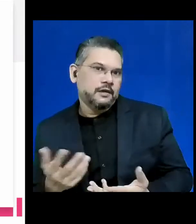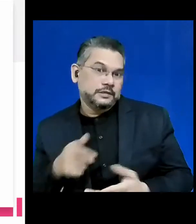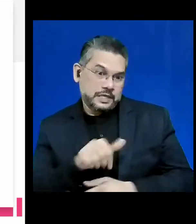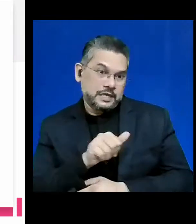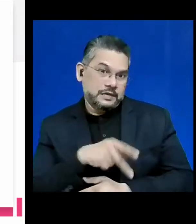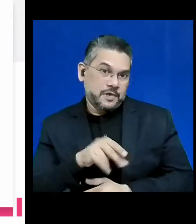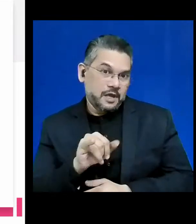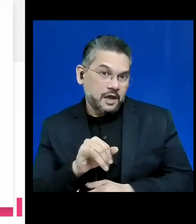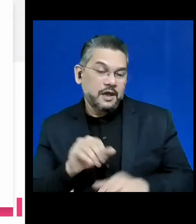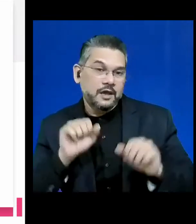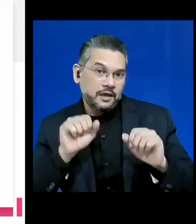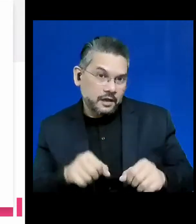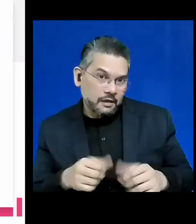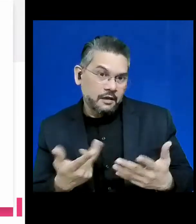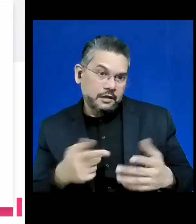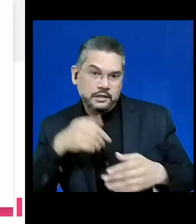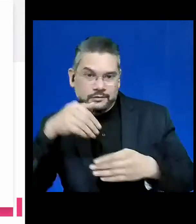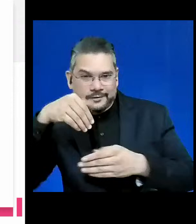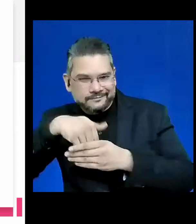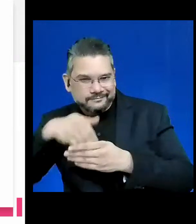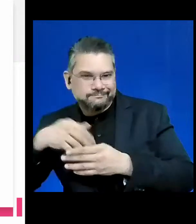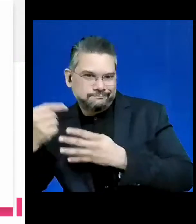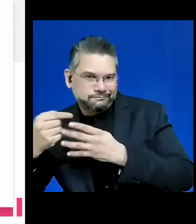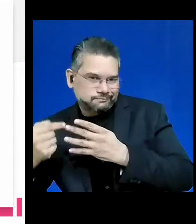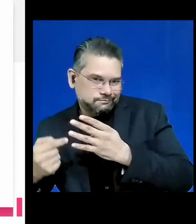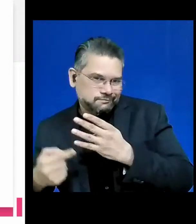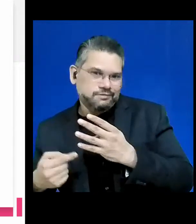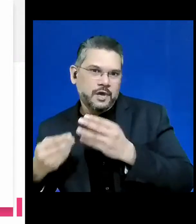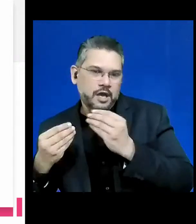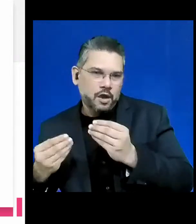should require certain attributes for important,